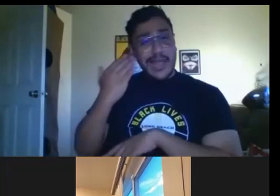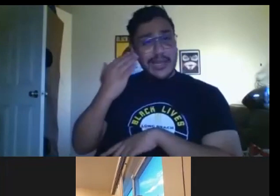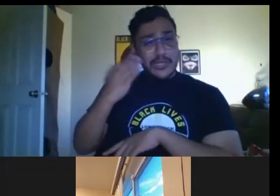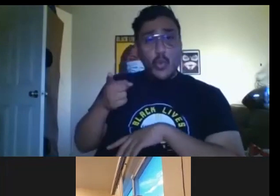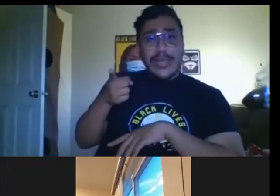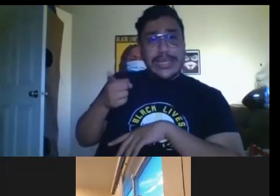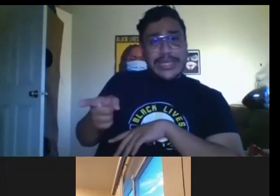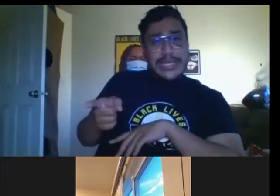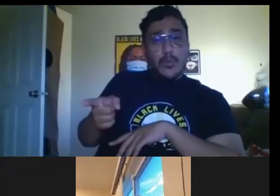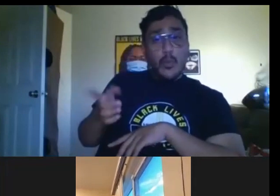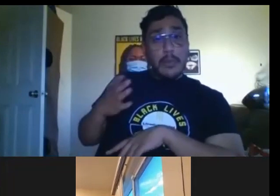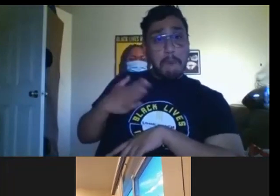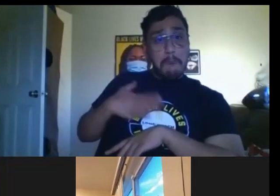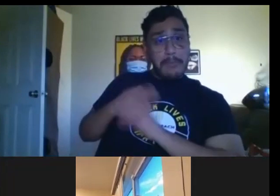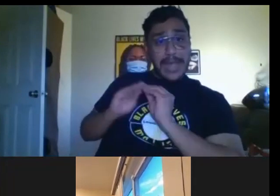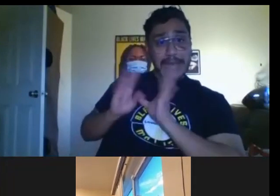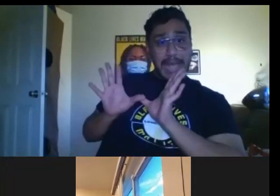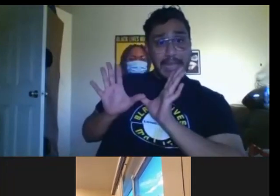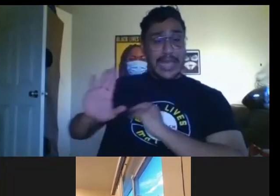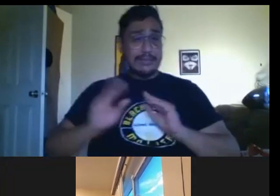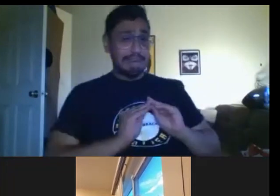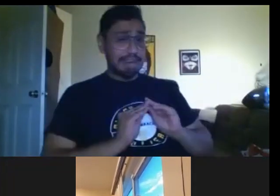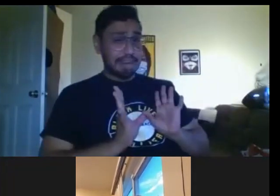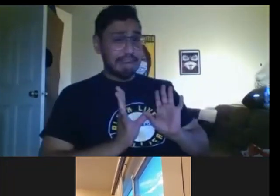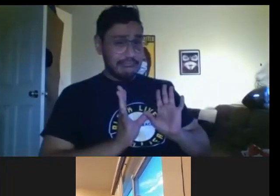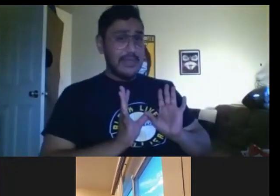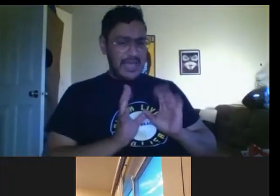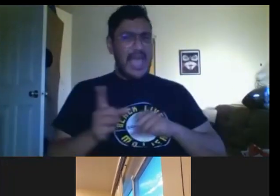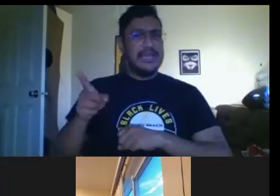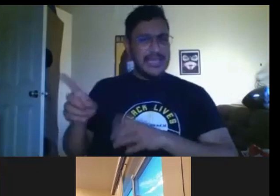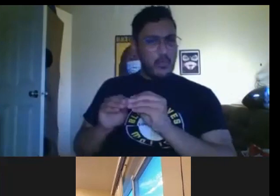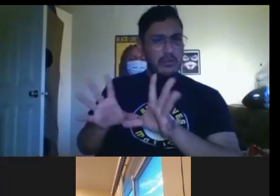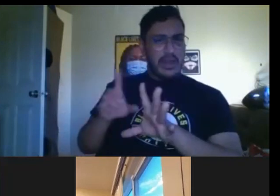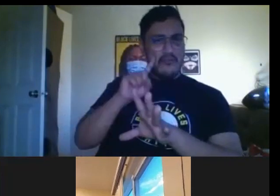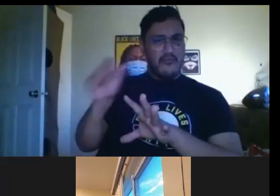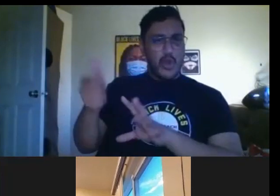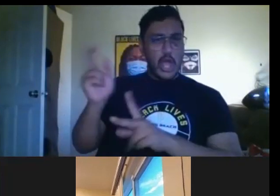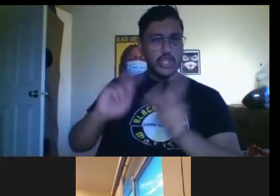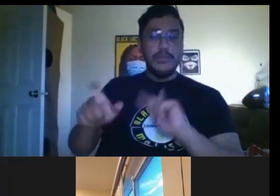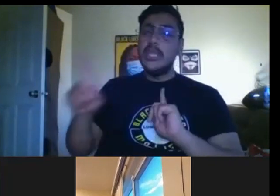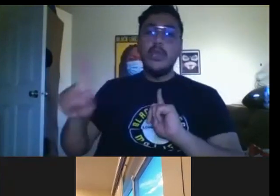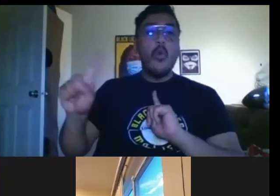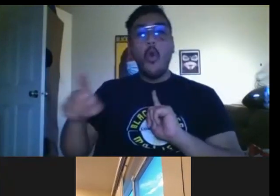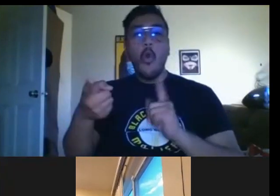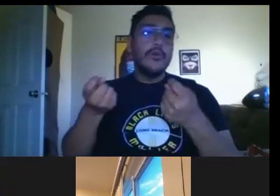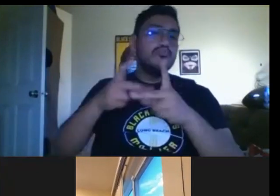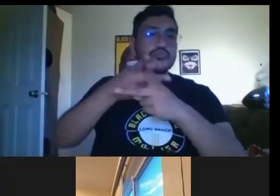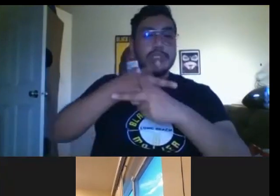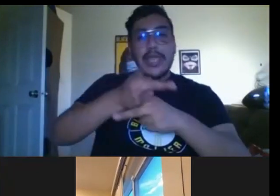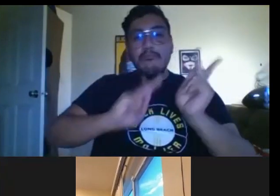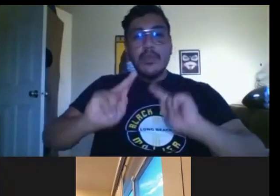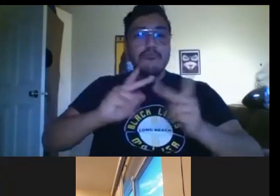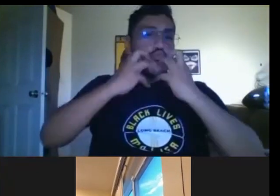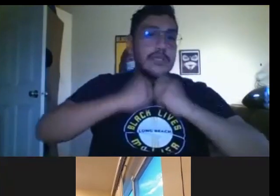light in his life. And he was the light amongst other people. He was always looking out for people, caring for